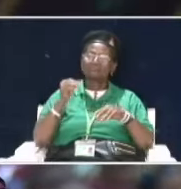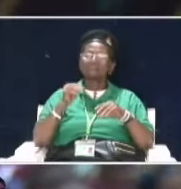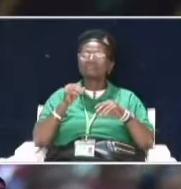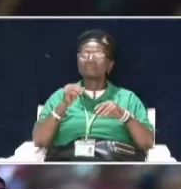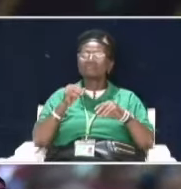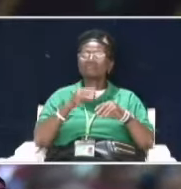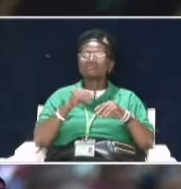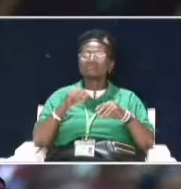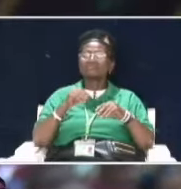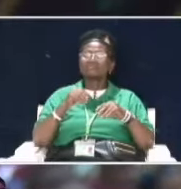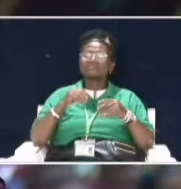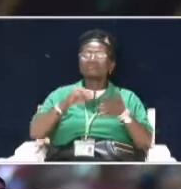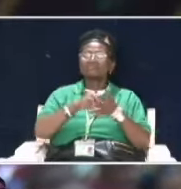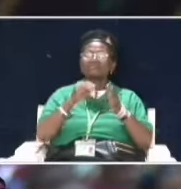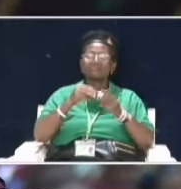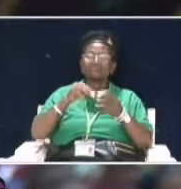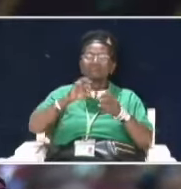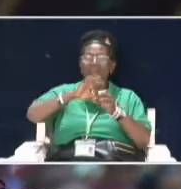and I mean spiritual force,